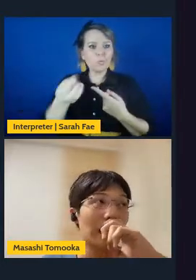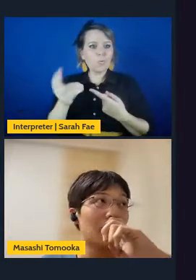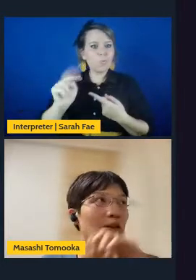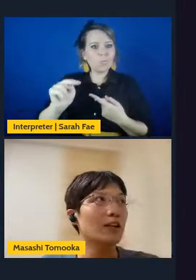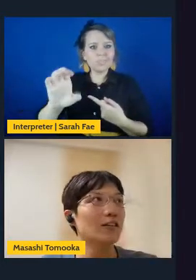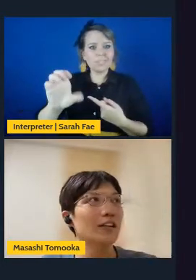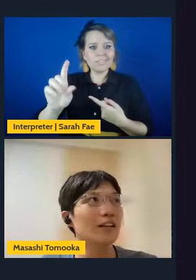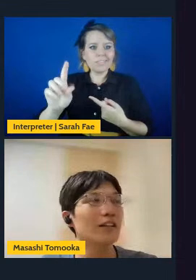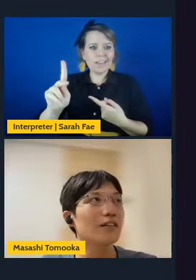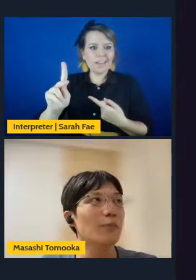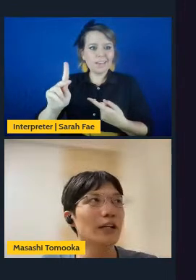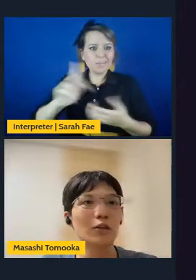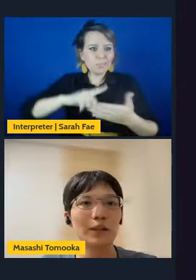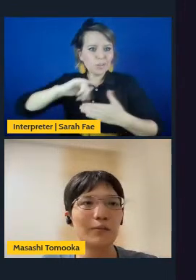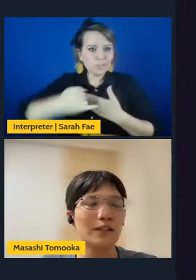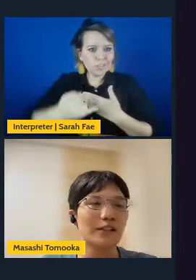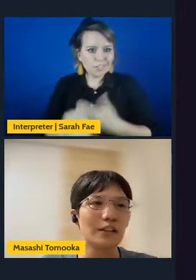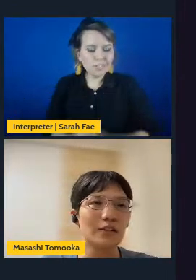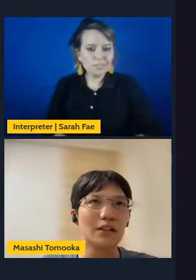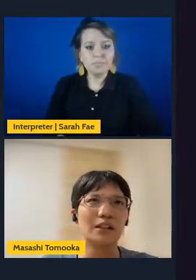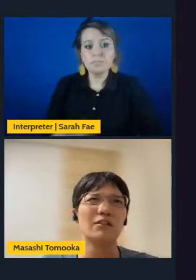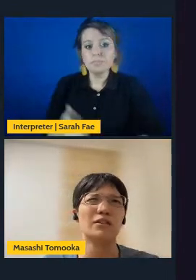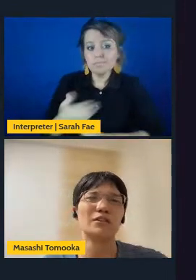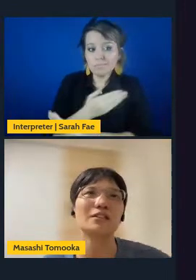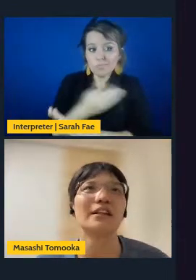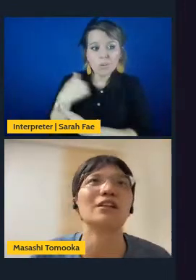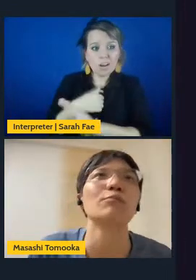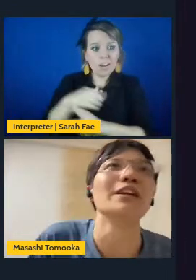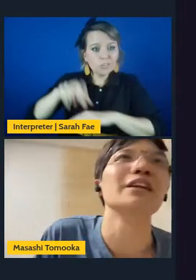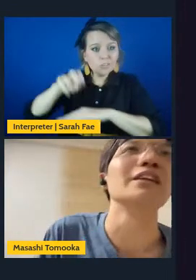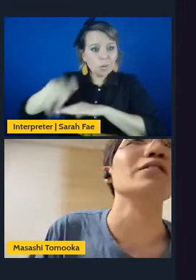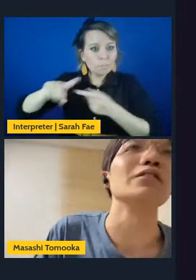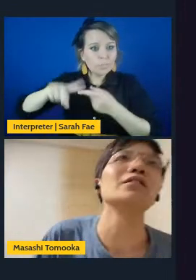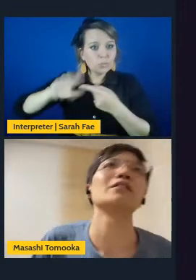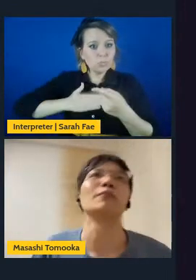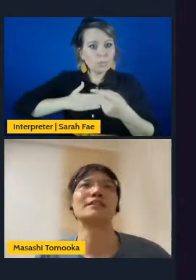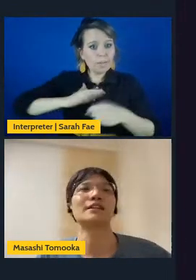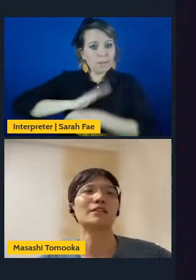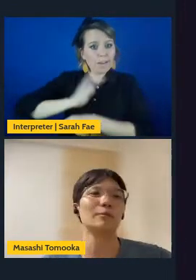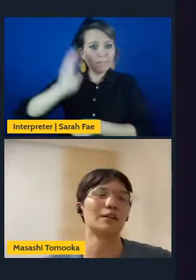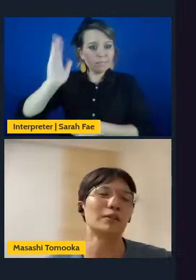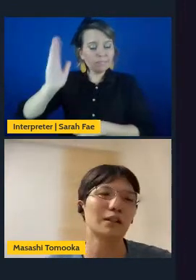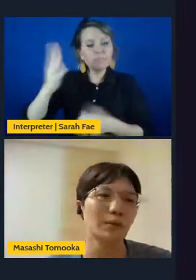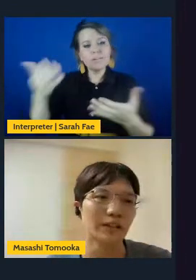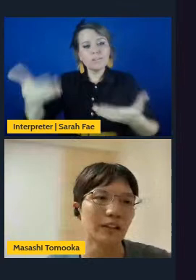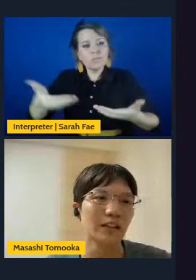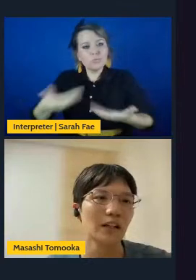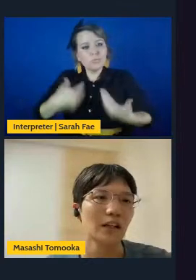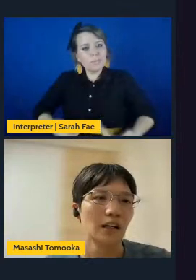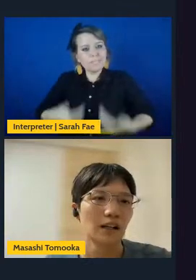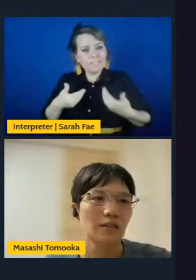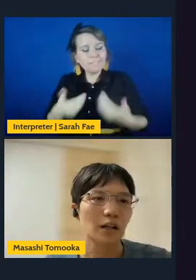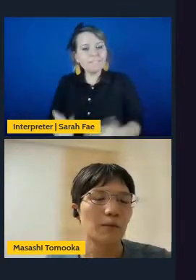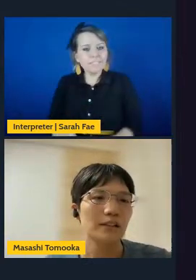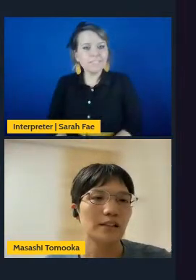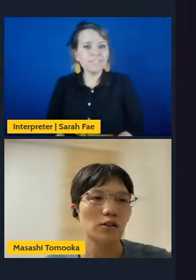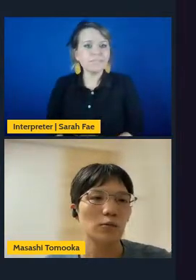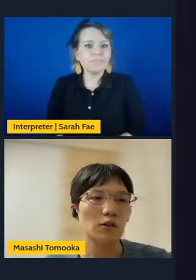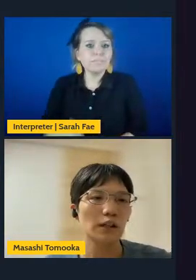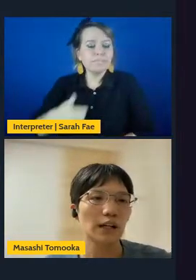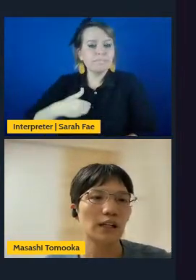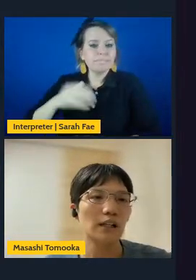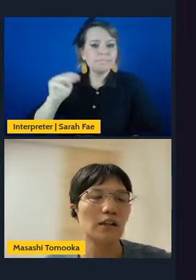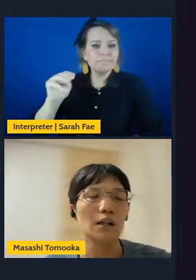But before going into the main topic, please let me introduce myself briefly. So I'm